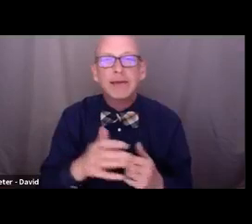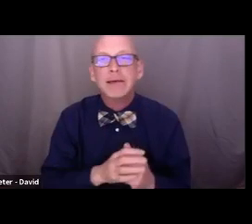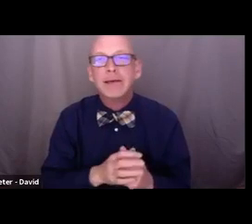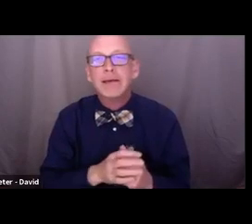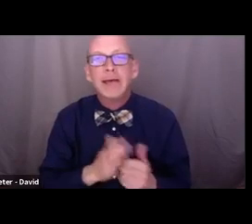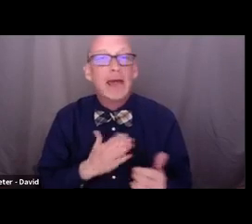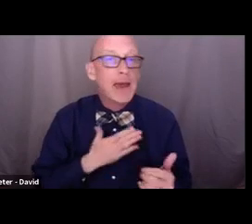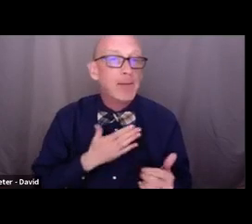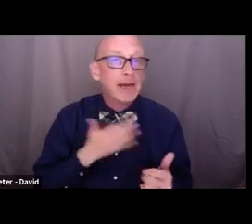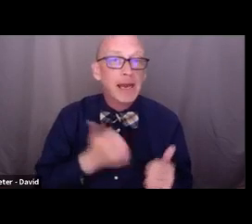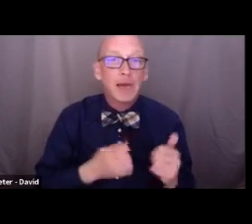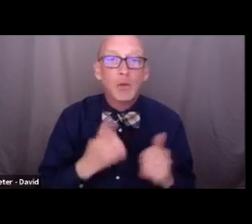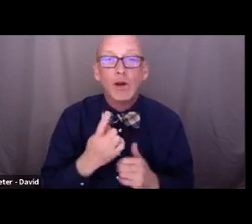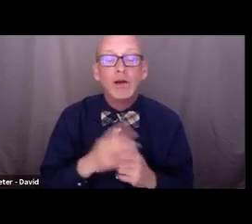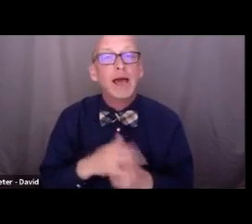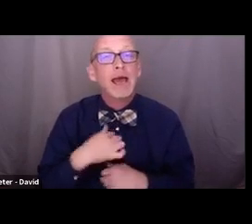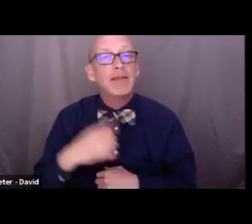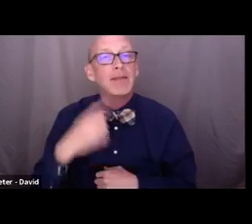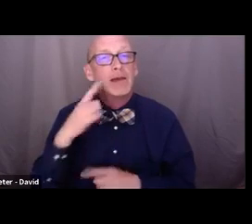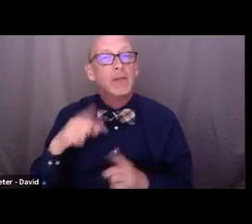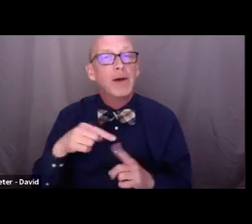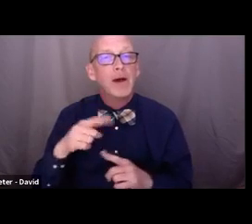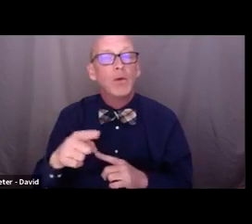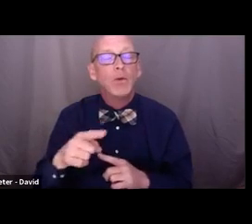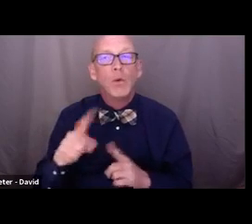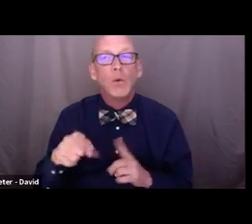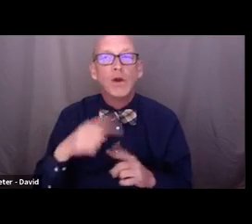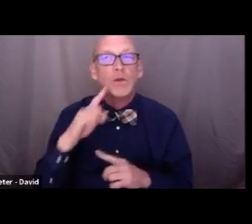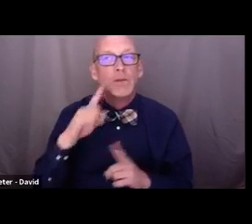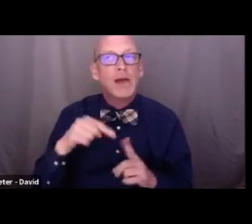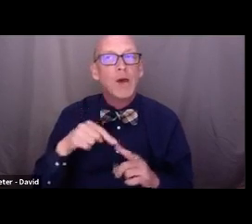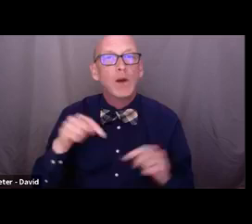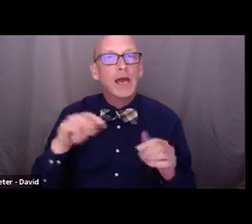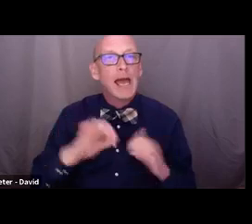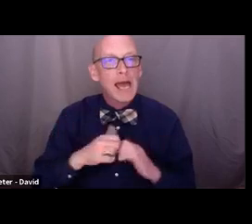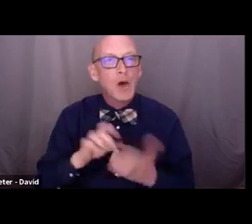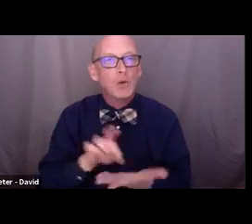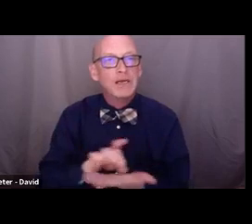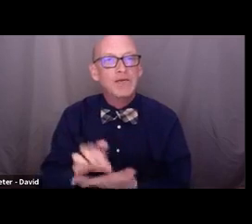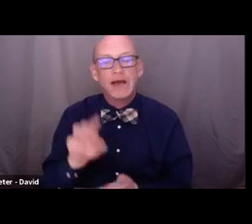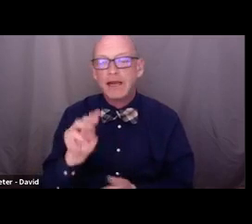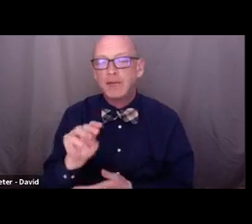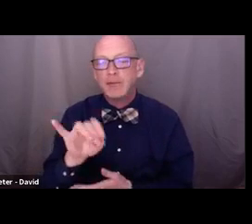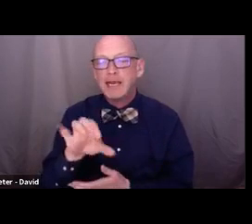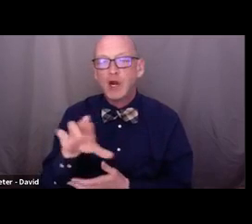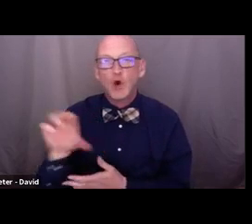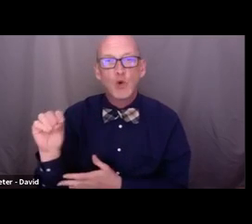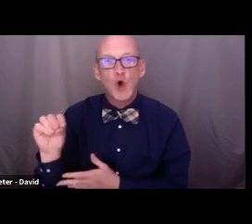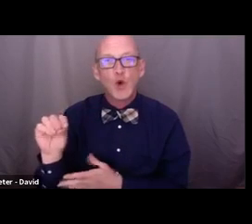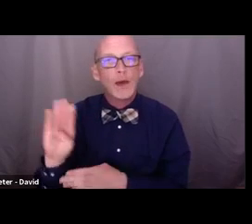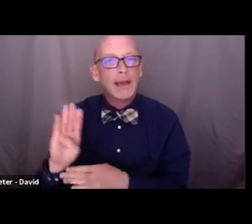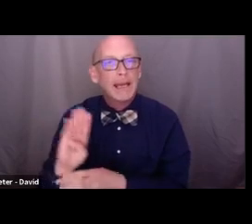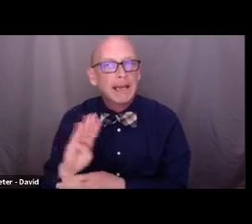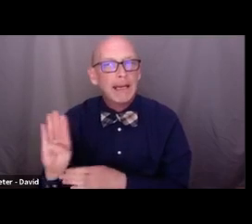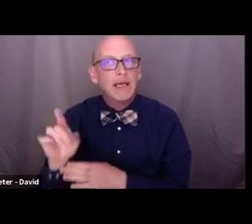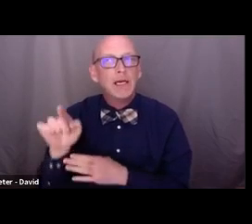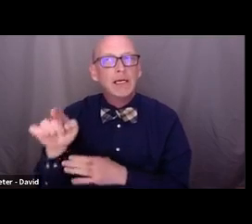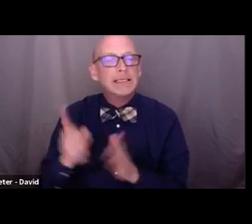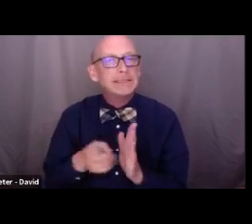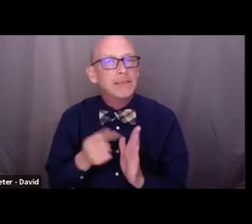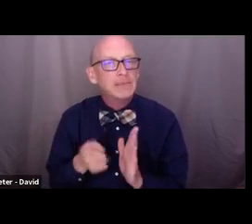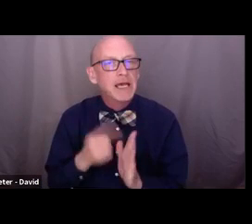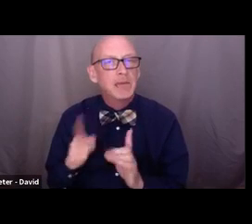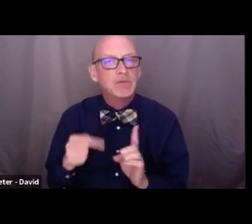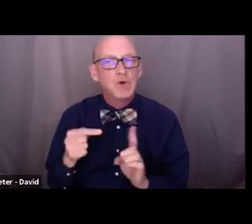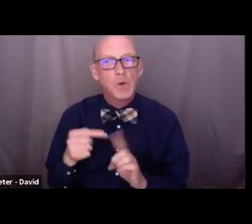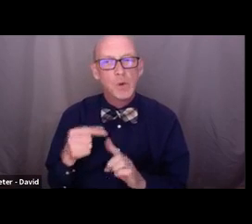have anybody, because I think about, when you think about this, how they define micro enterprises, sometimes, when we